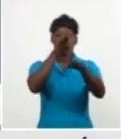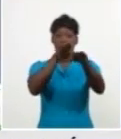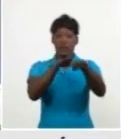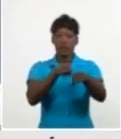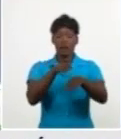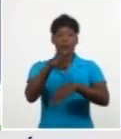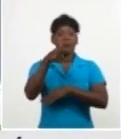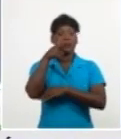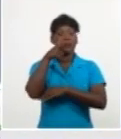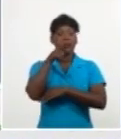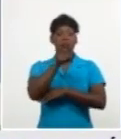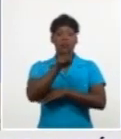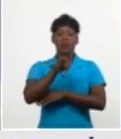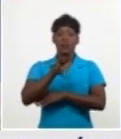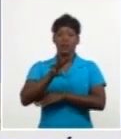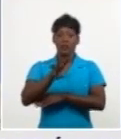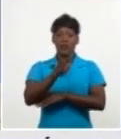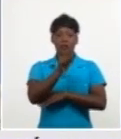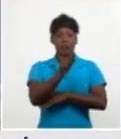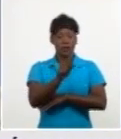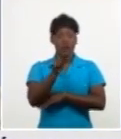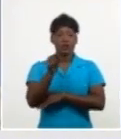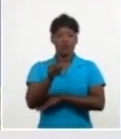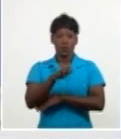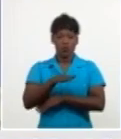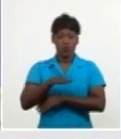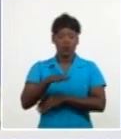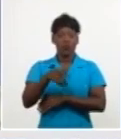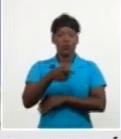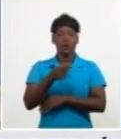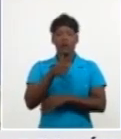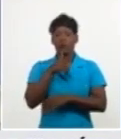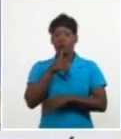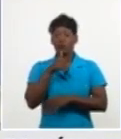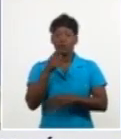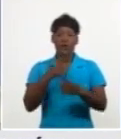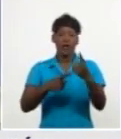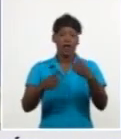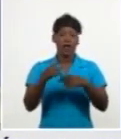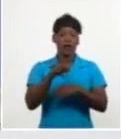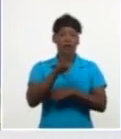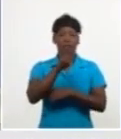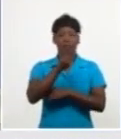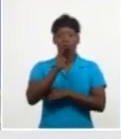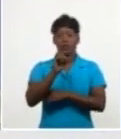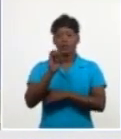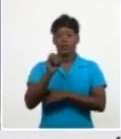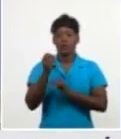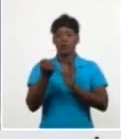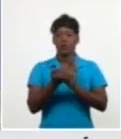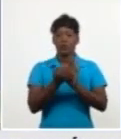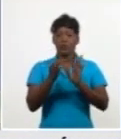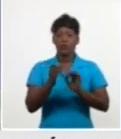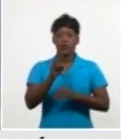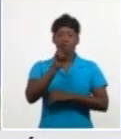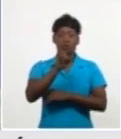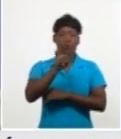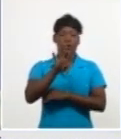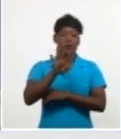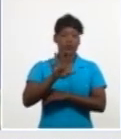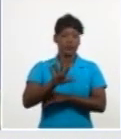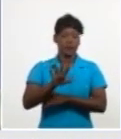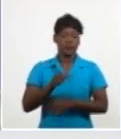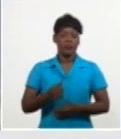558 people are admitted to the country's hospitals, 13 are under surveillance, 300 are suspected,